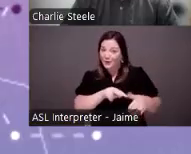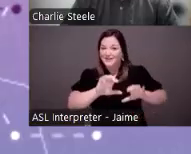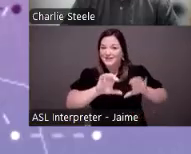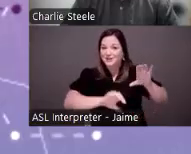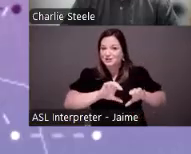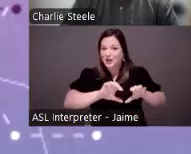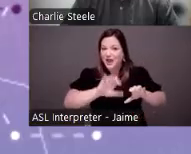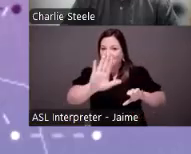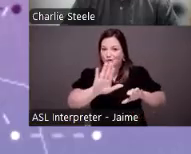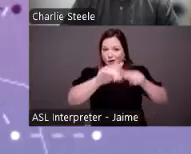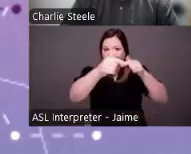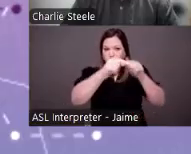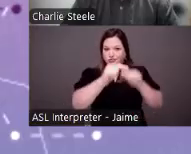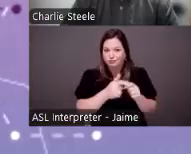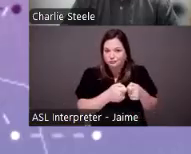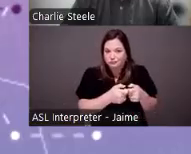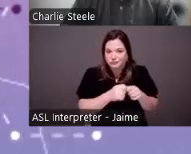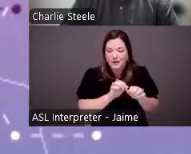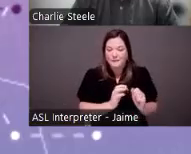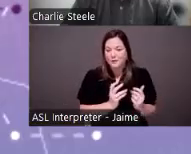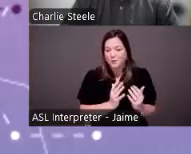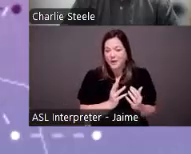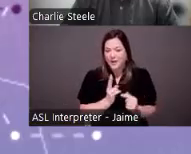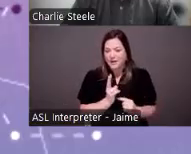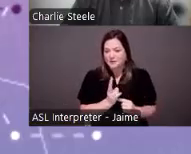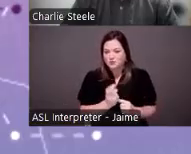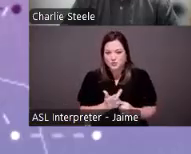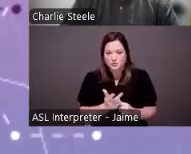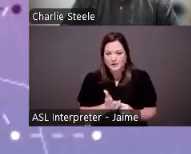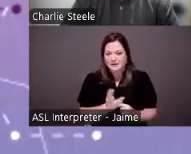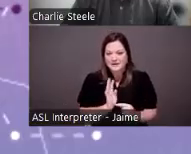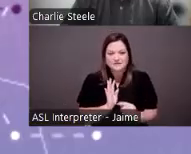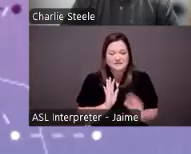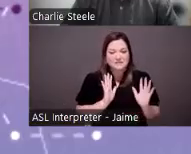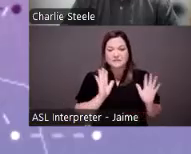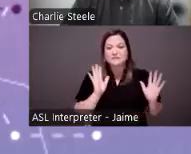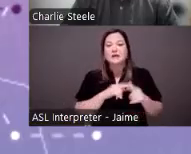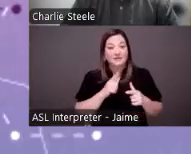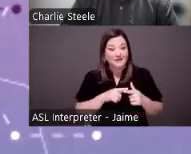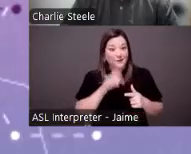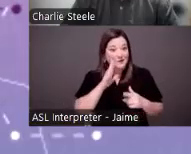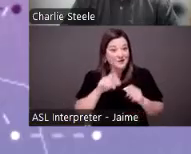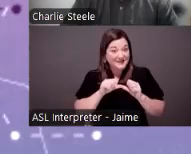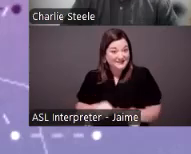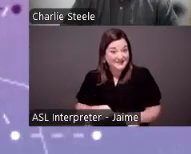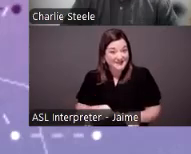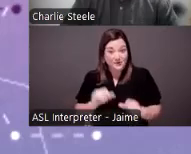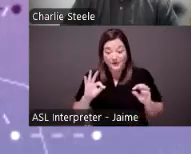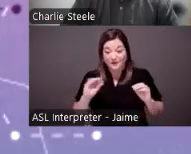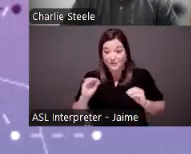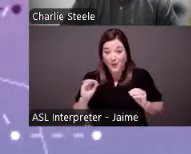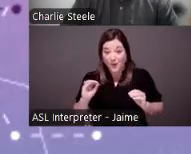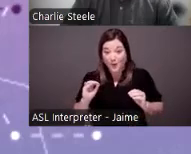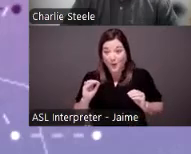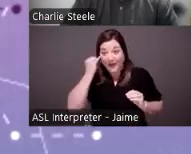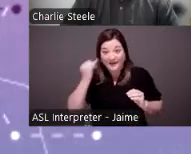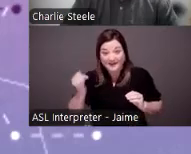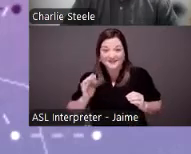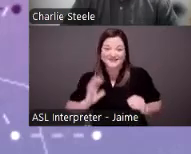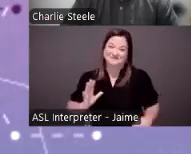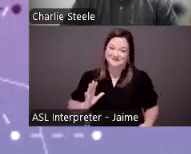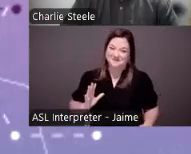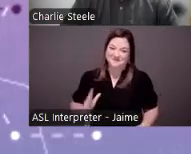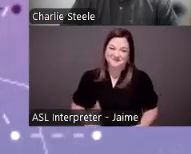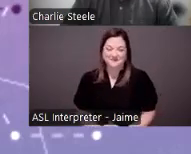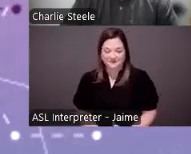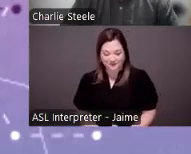Maybe I'll wait about 3 or 4 minutes and then we could continue. If no one has any ideas, that is totally fine as